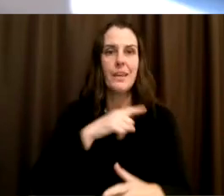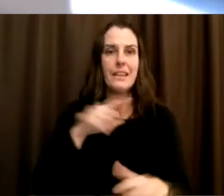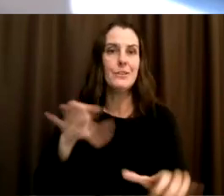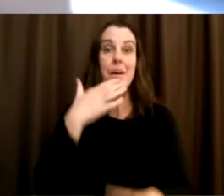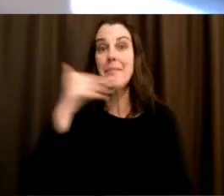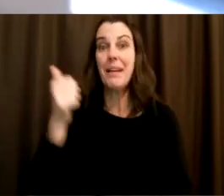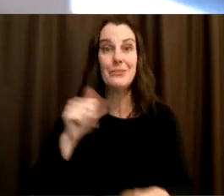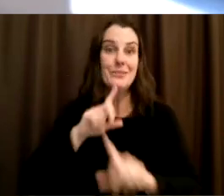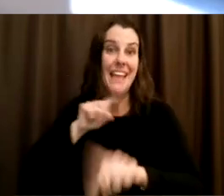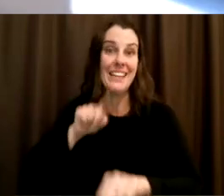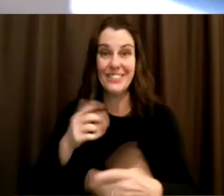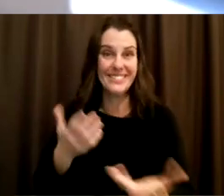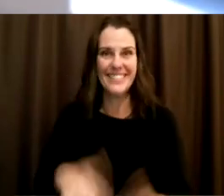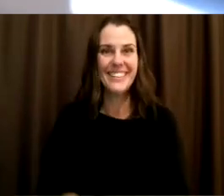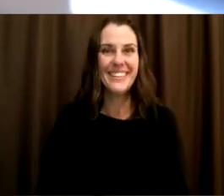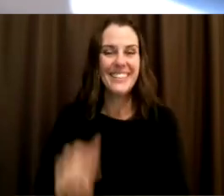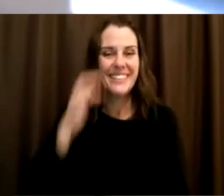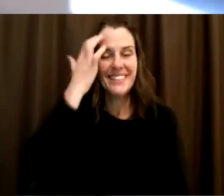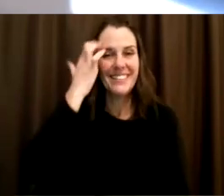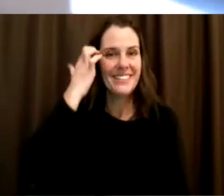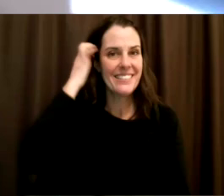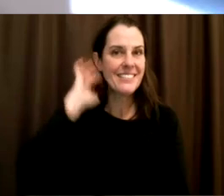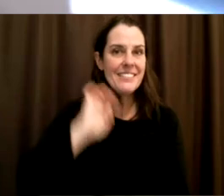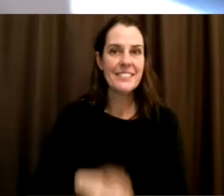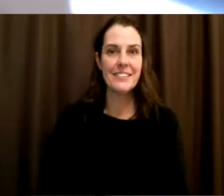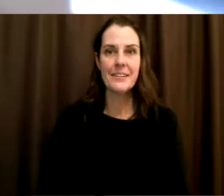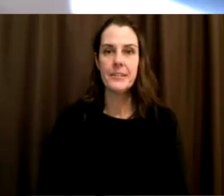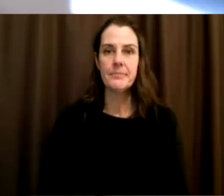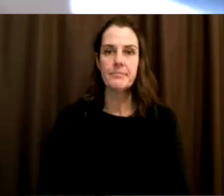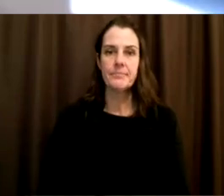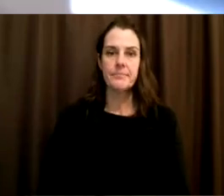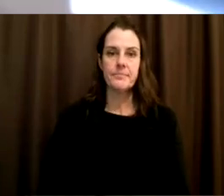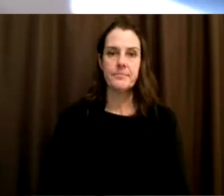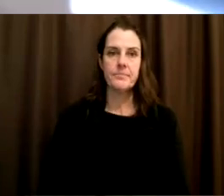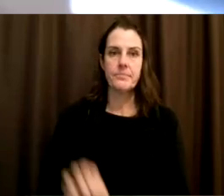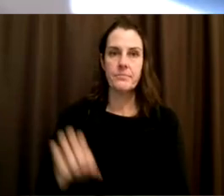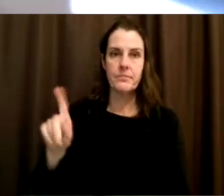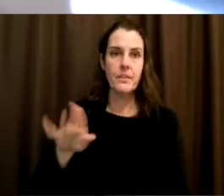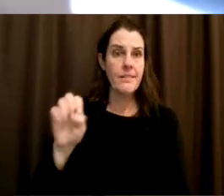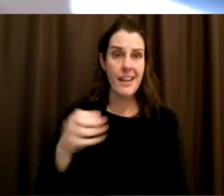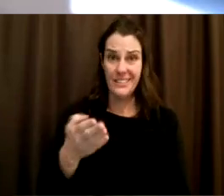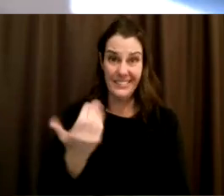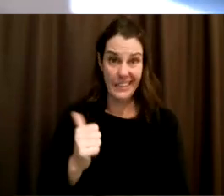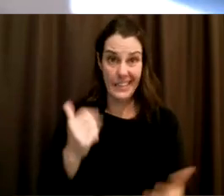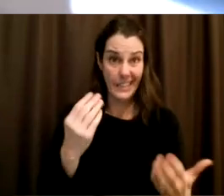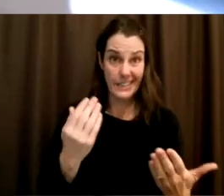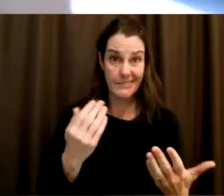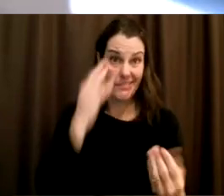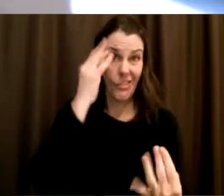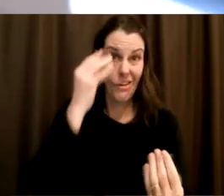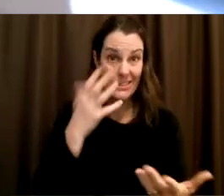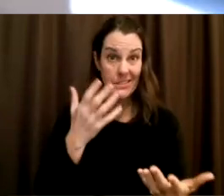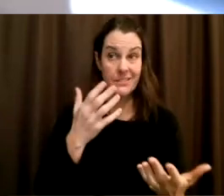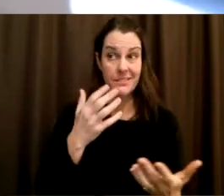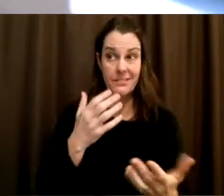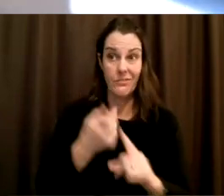do our best to answer. Kyle, do you have any thoughts based on